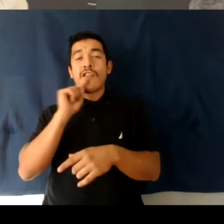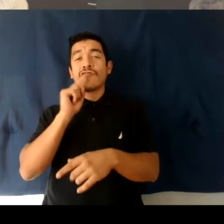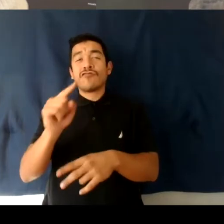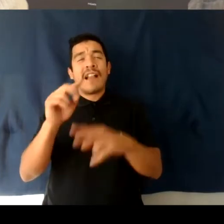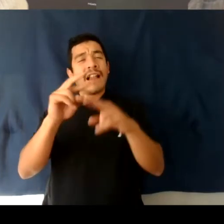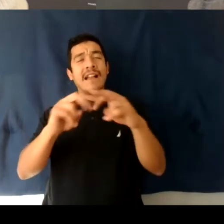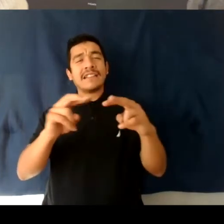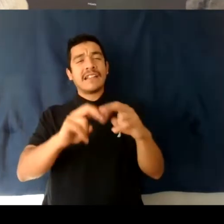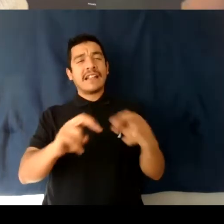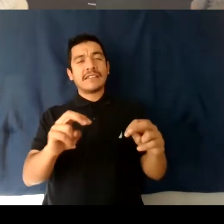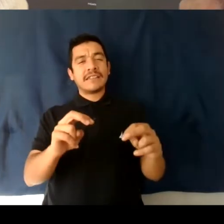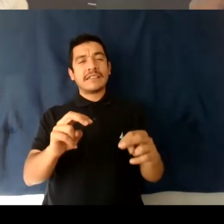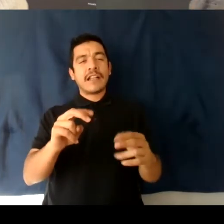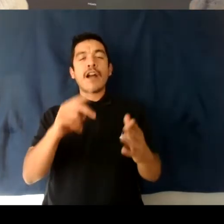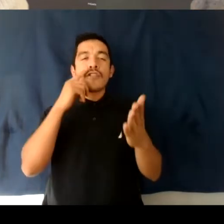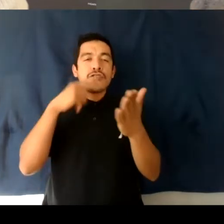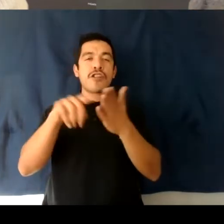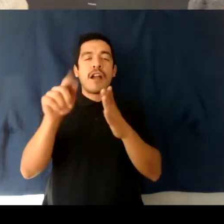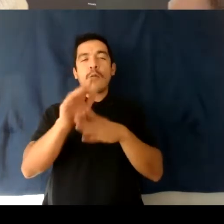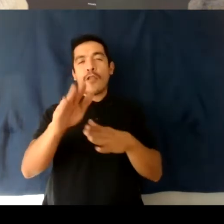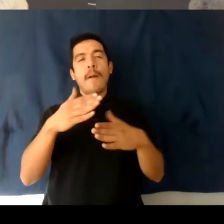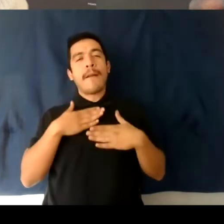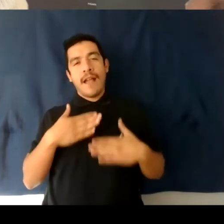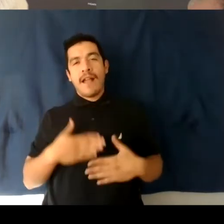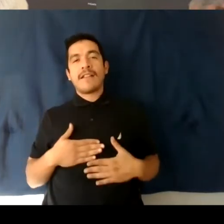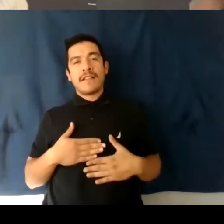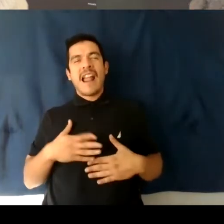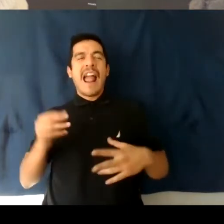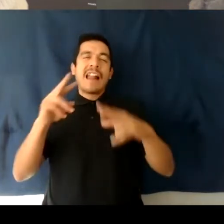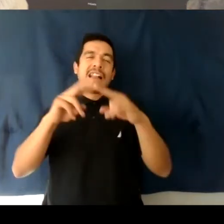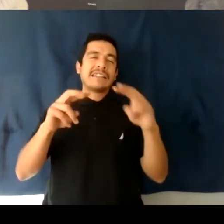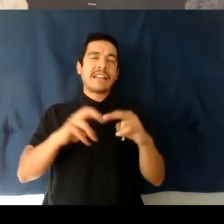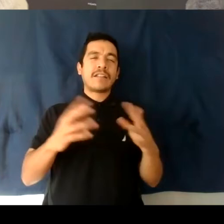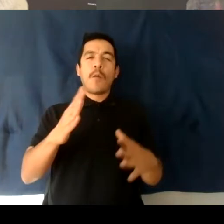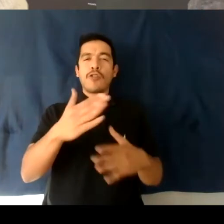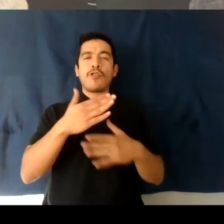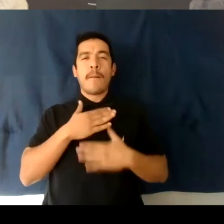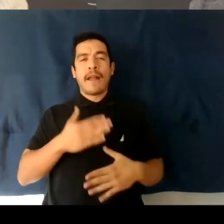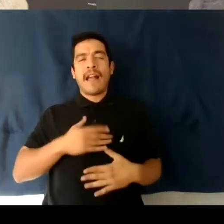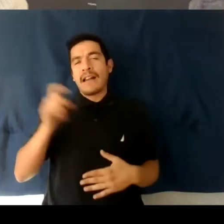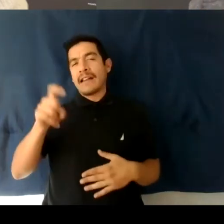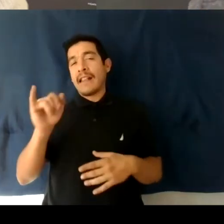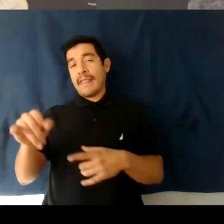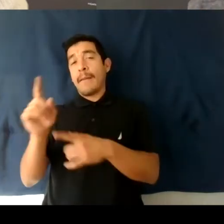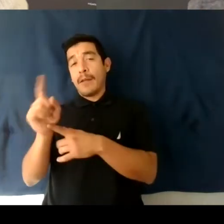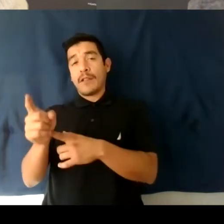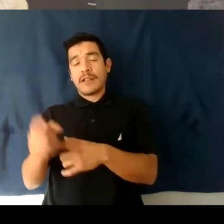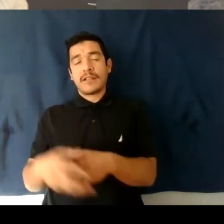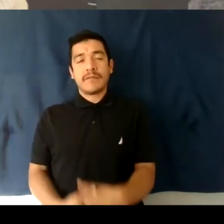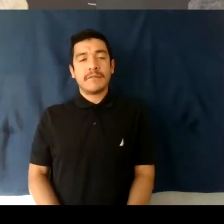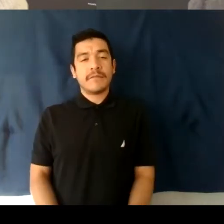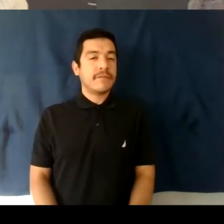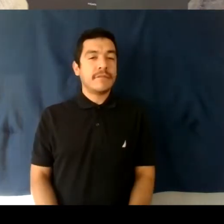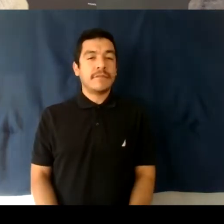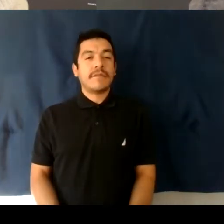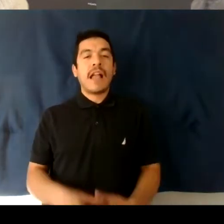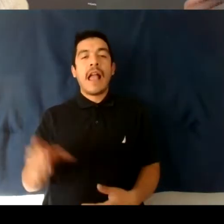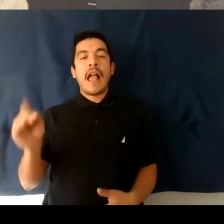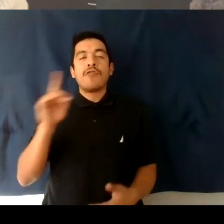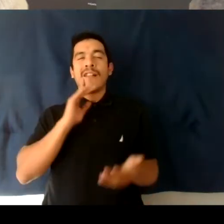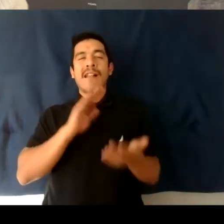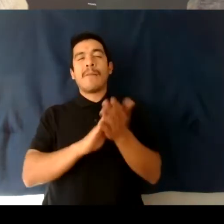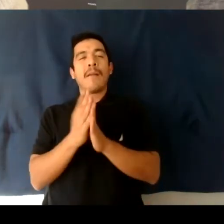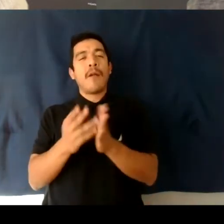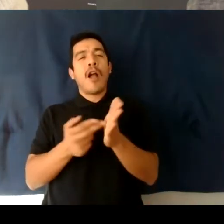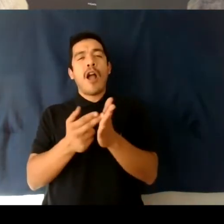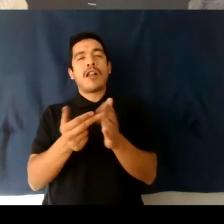assessing, checking in with your body and Yeah. assessing what your body needs at that moment, and being honest with yourself